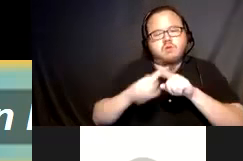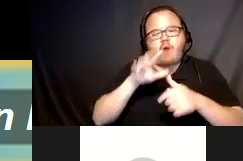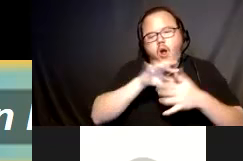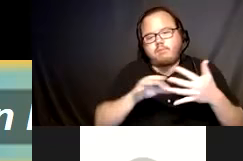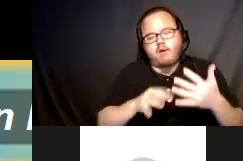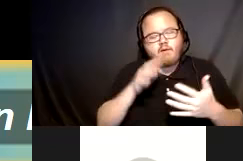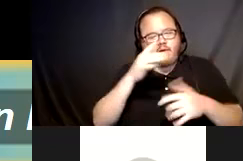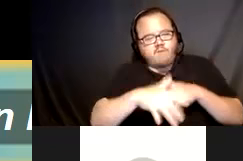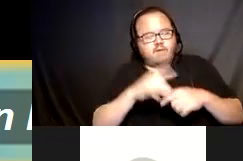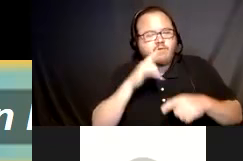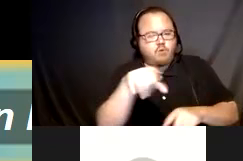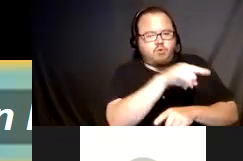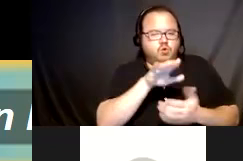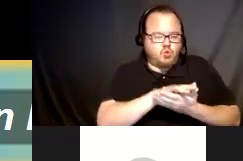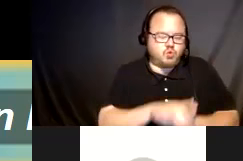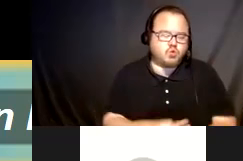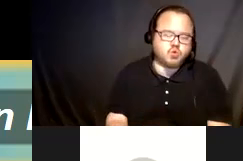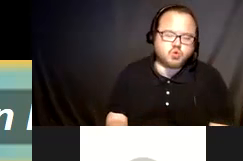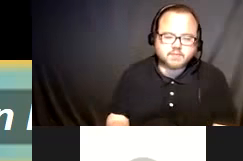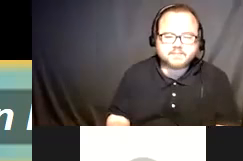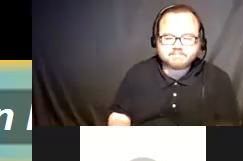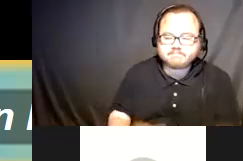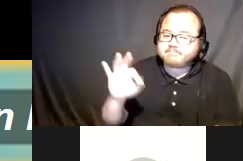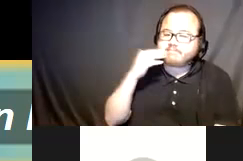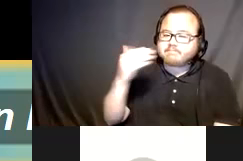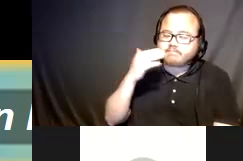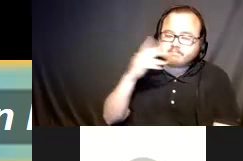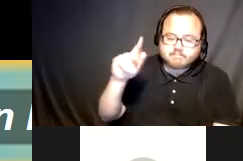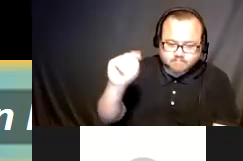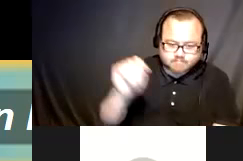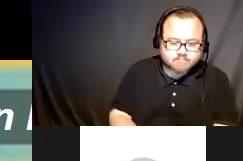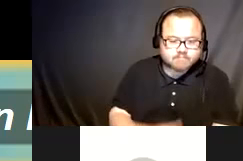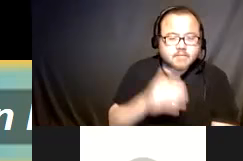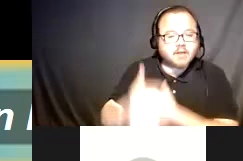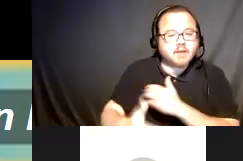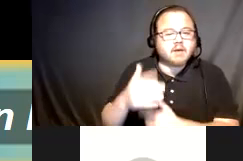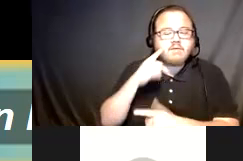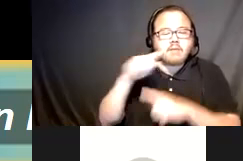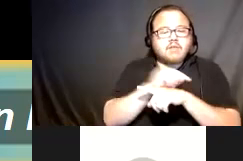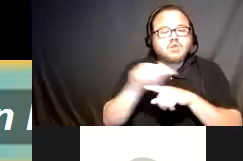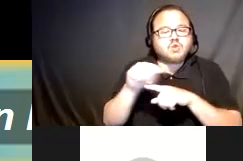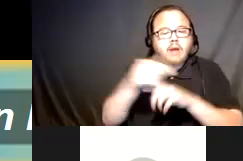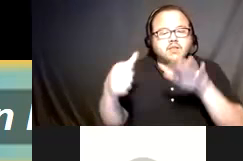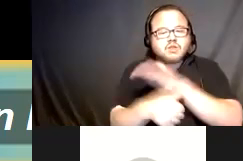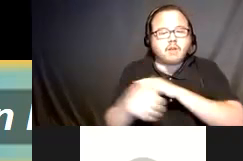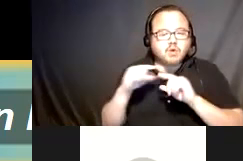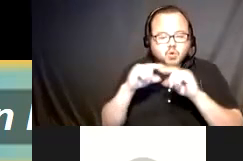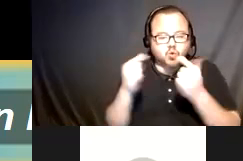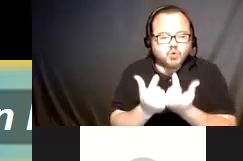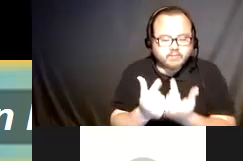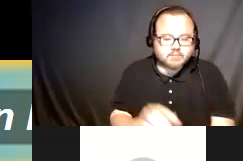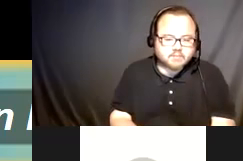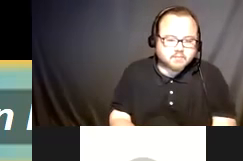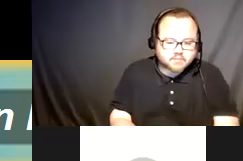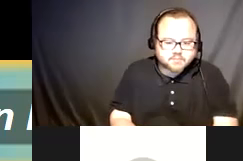to the schools within the county. Awesome. Thank you, Kat. Next, we'll hear from the training subgroup, which is